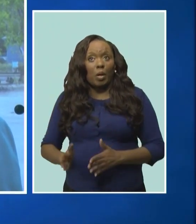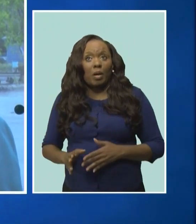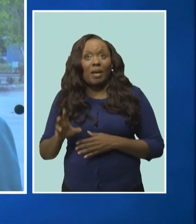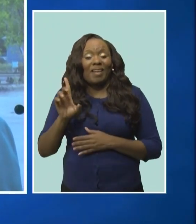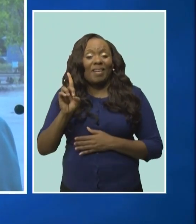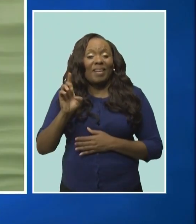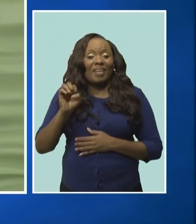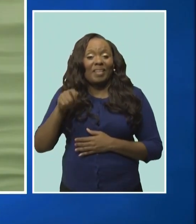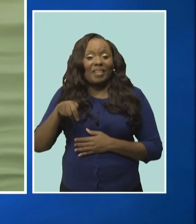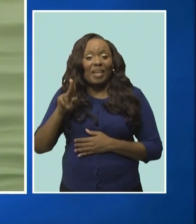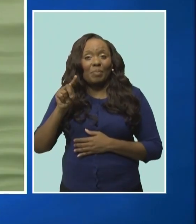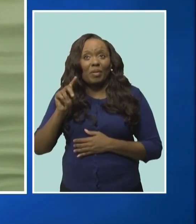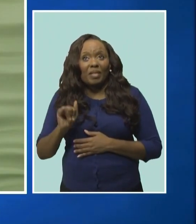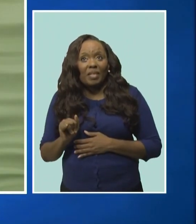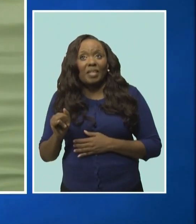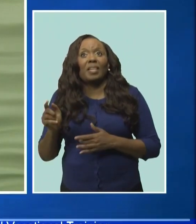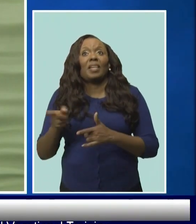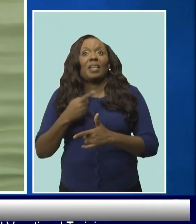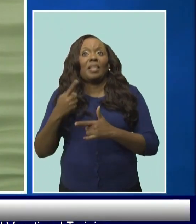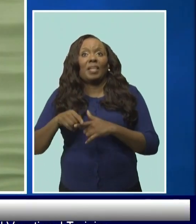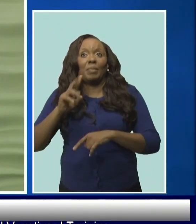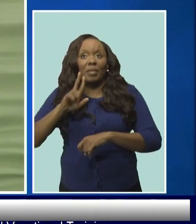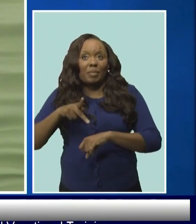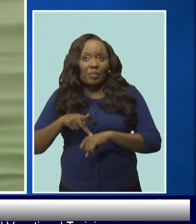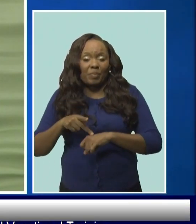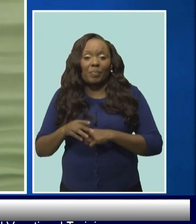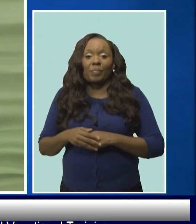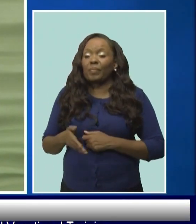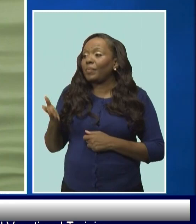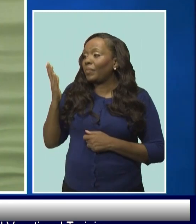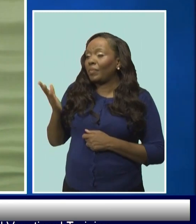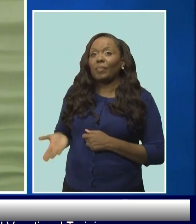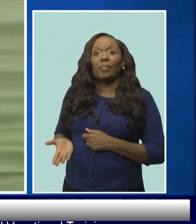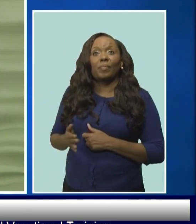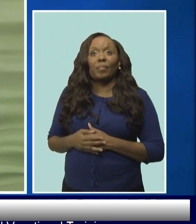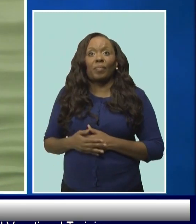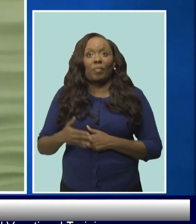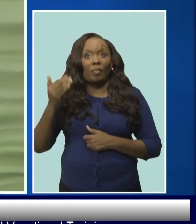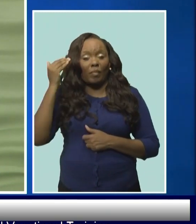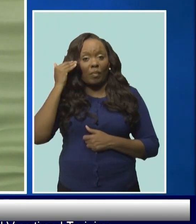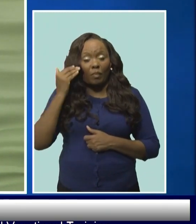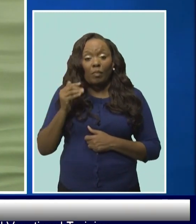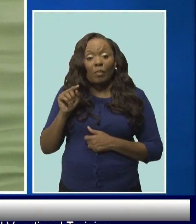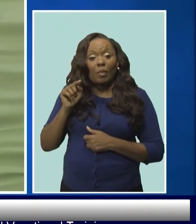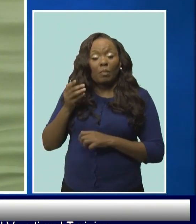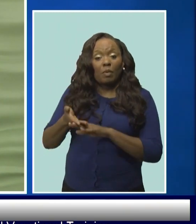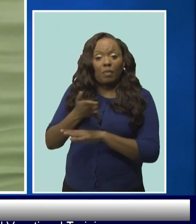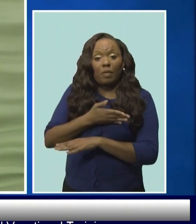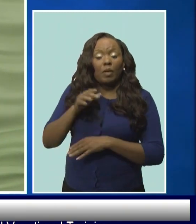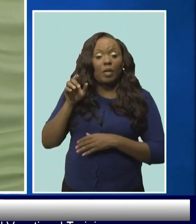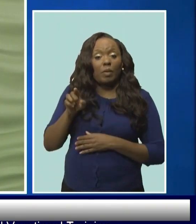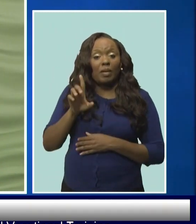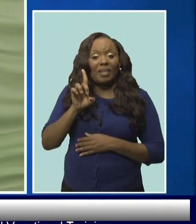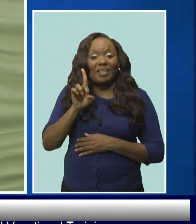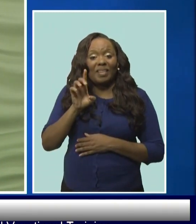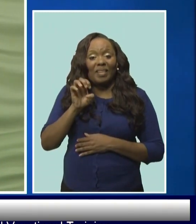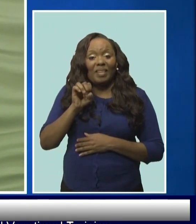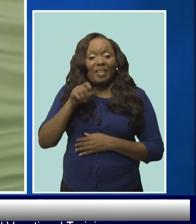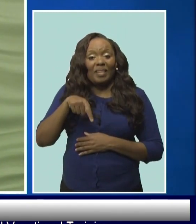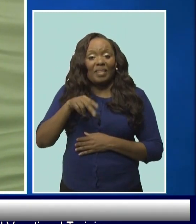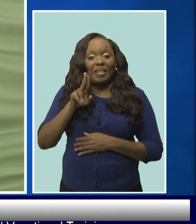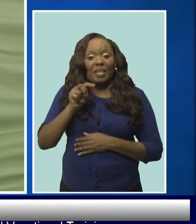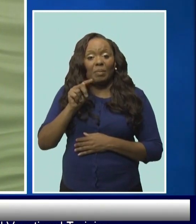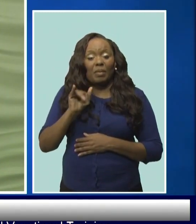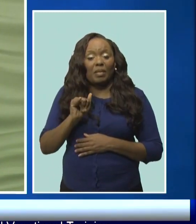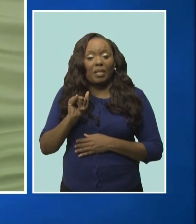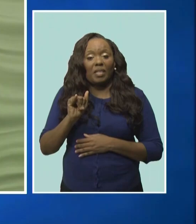I'm also aware that you would have acted as Deputy Chief Education Officer in the Ministry